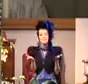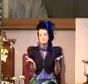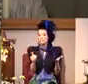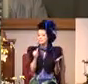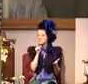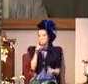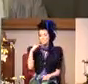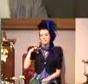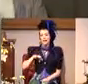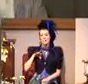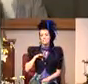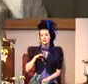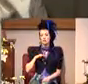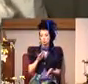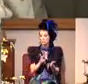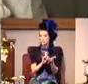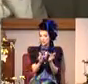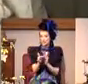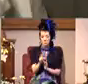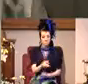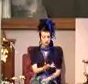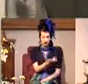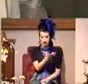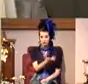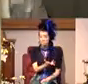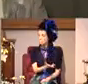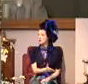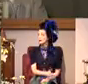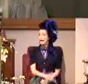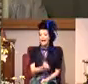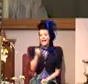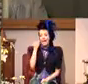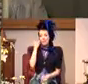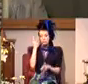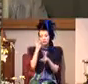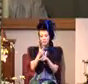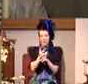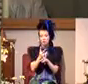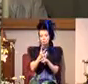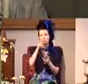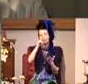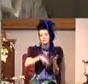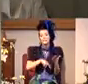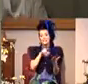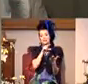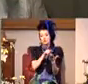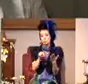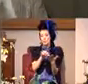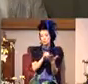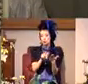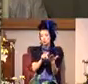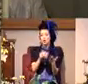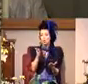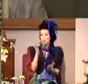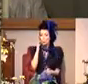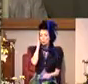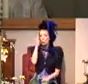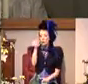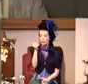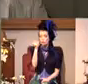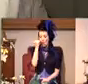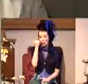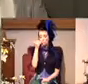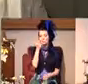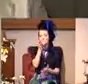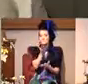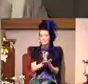benefit to the resurrected Jesus himself. And if you were careful to read the scriptures this morning or to hear the scripture, you would have known that there were some